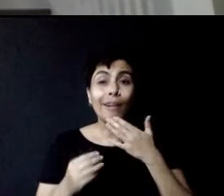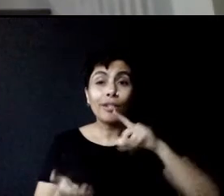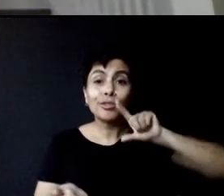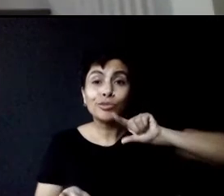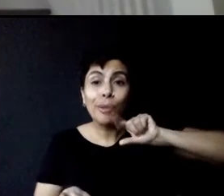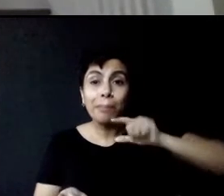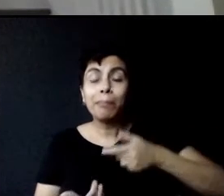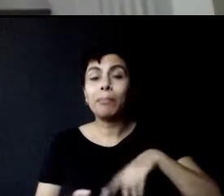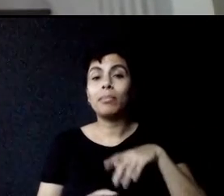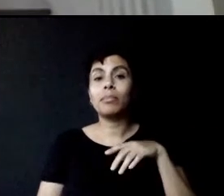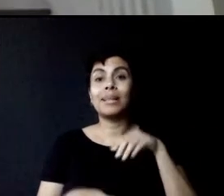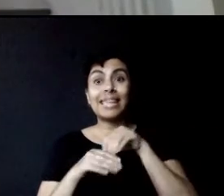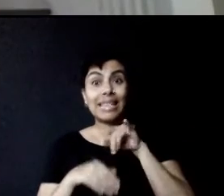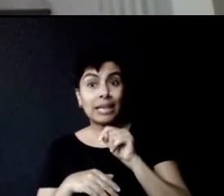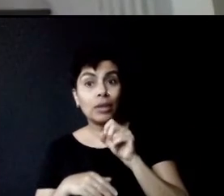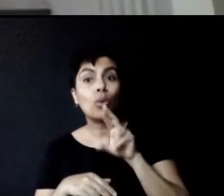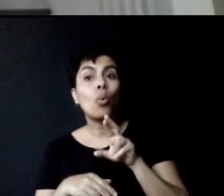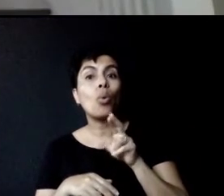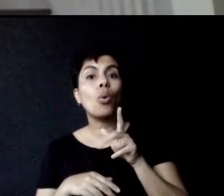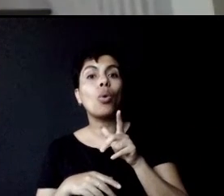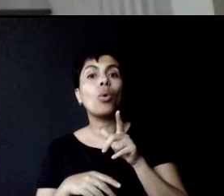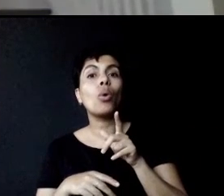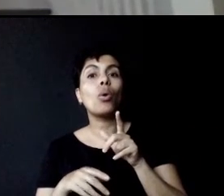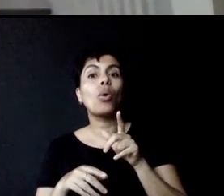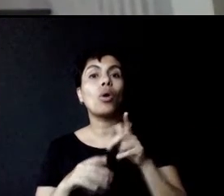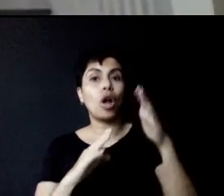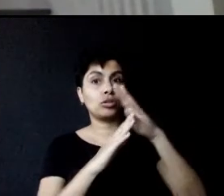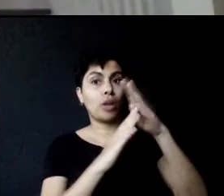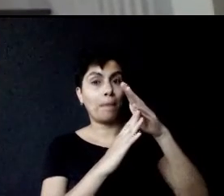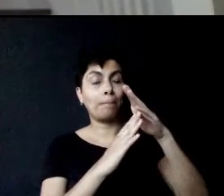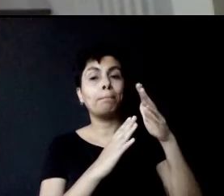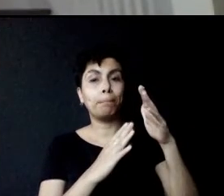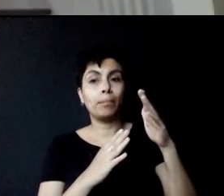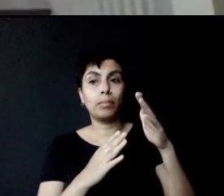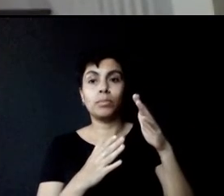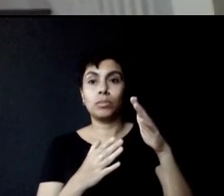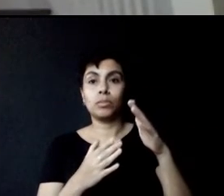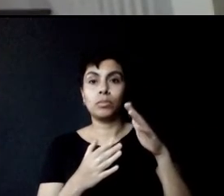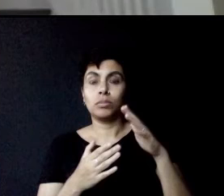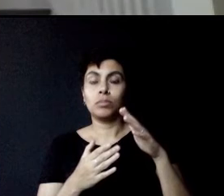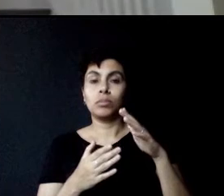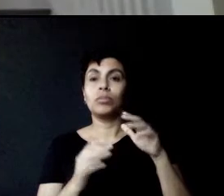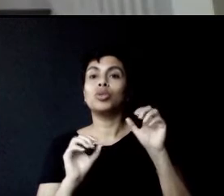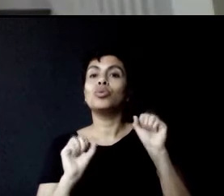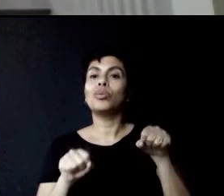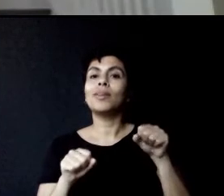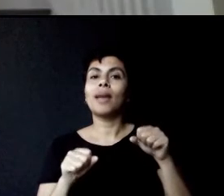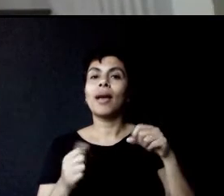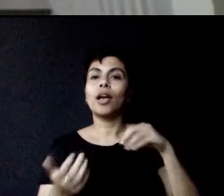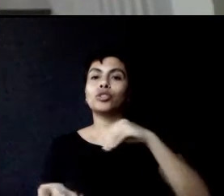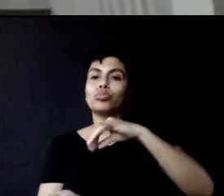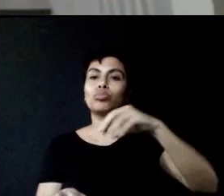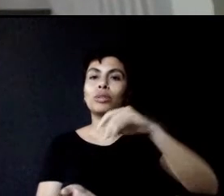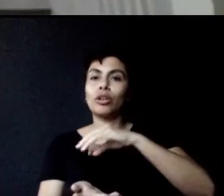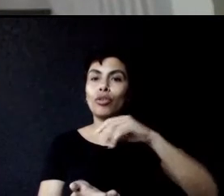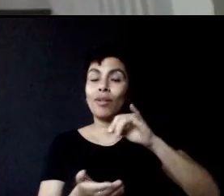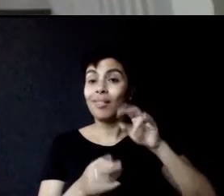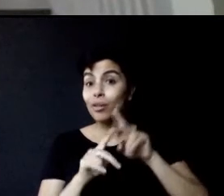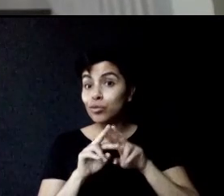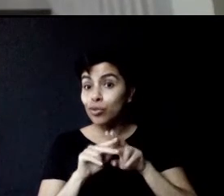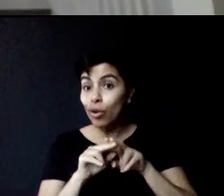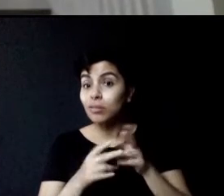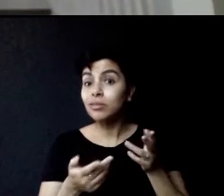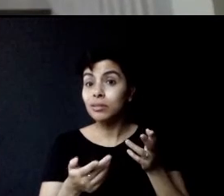different color either in it or on top of it as it melts. It's also fun. You can also sprinkle like other things